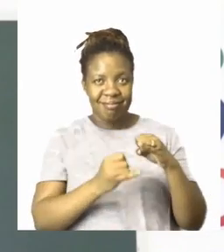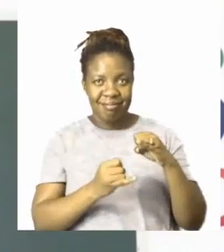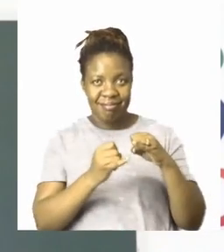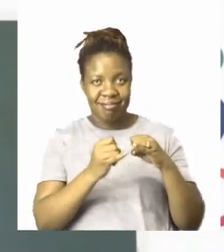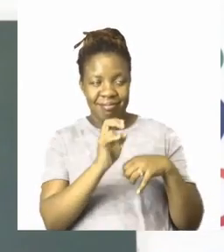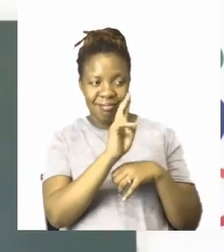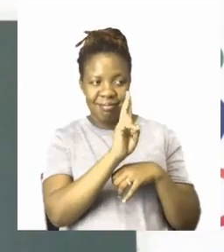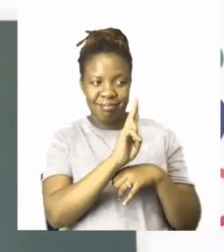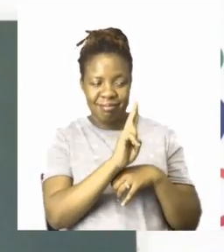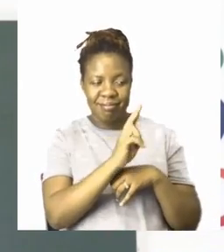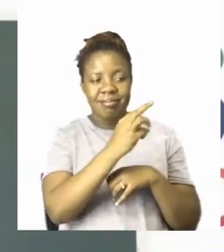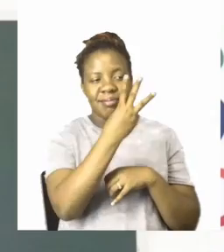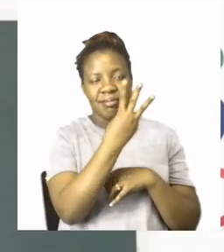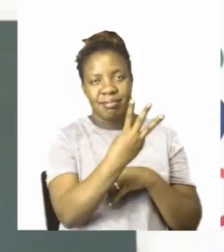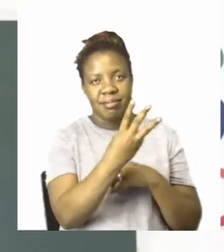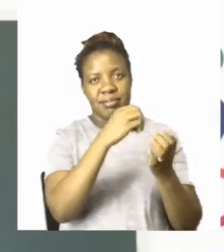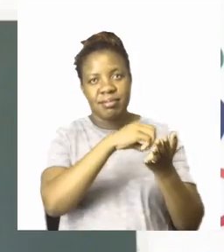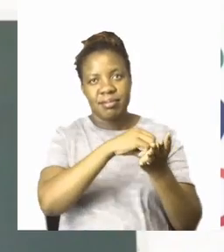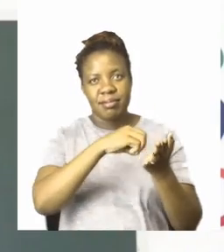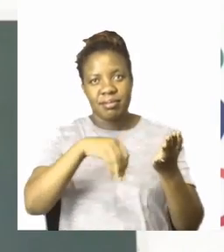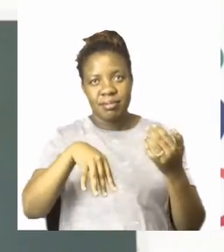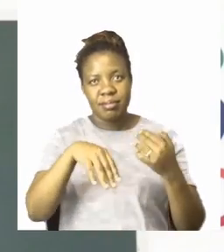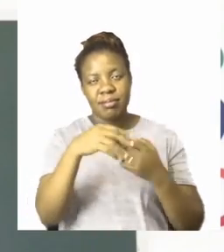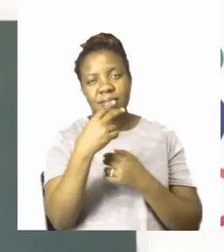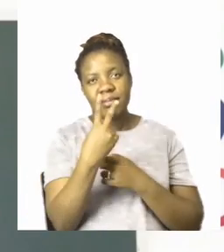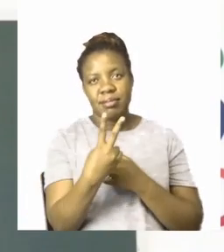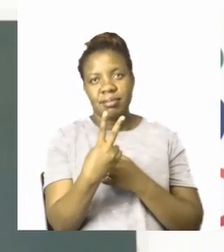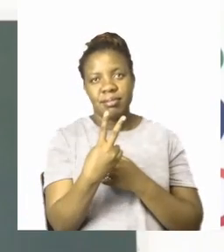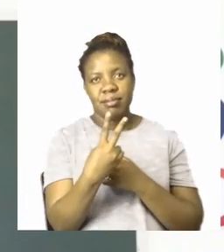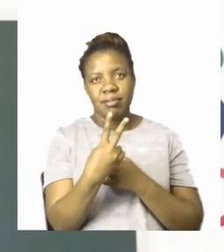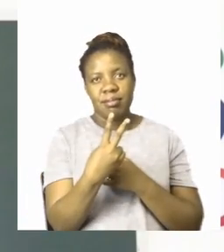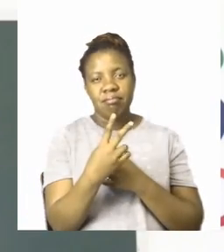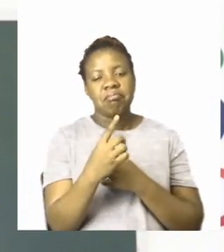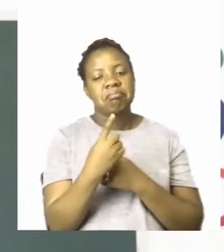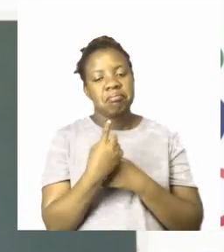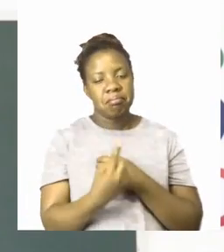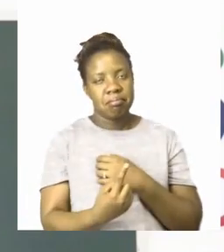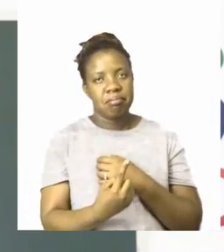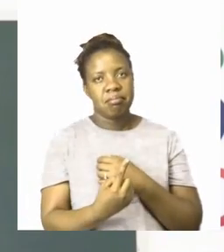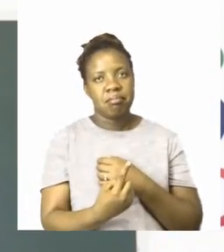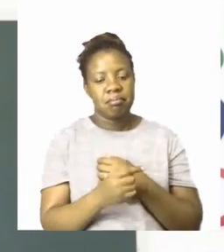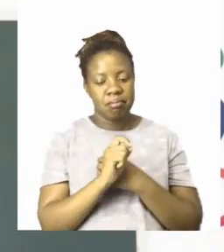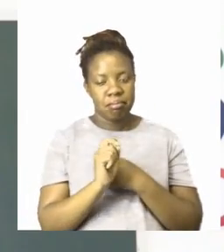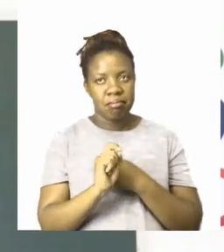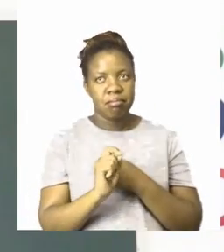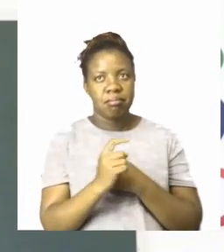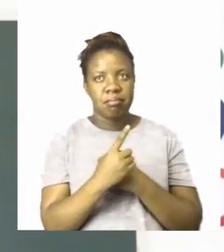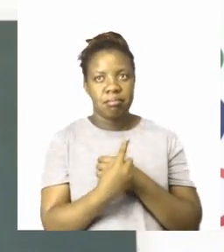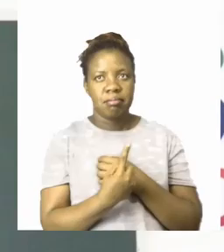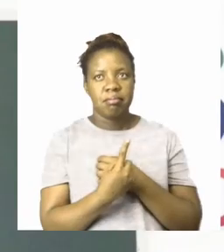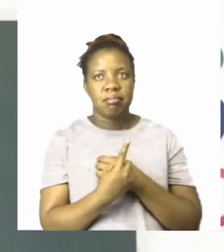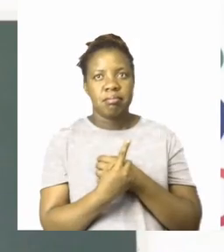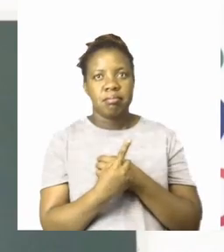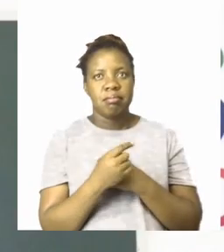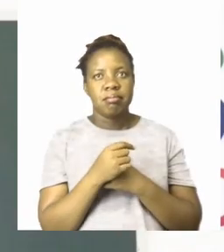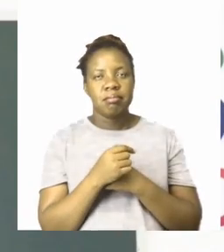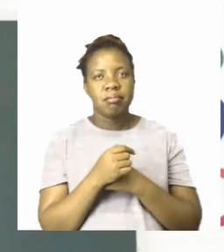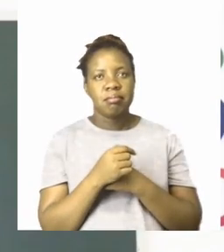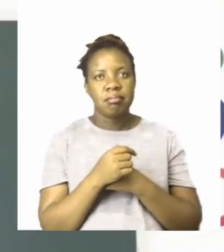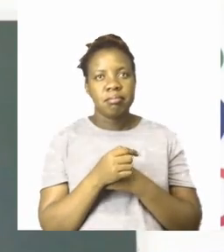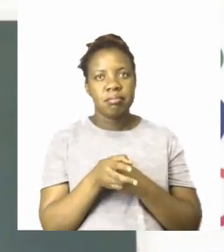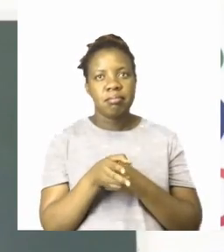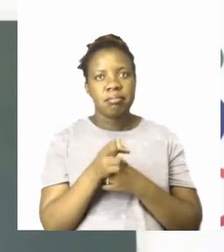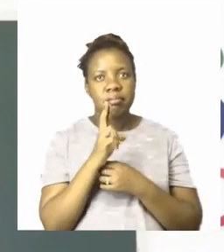say 3 minus 2 equals 1. And the answer for this sum